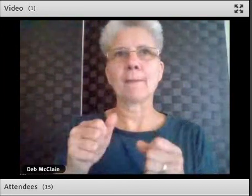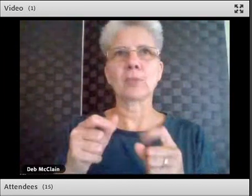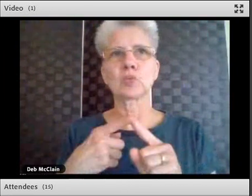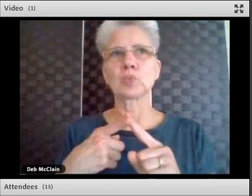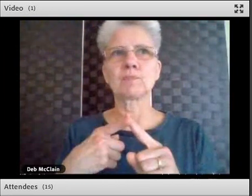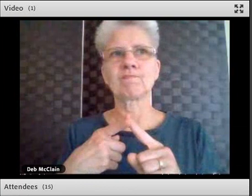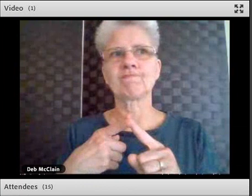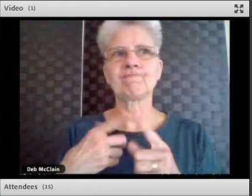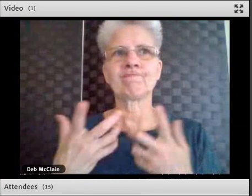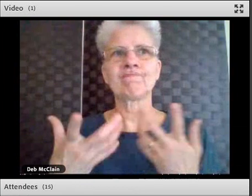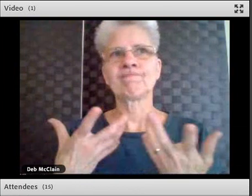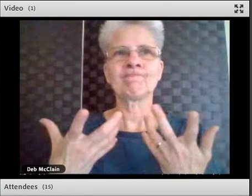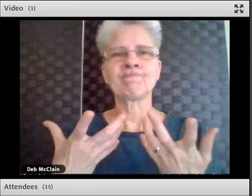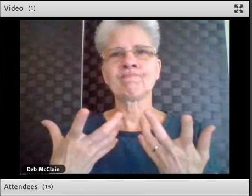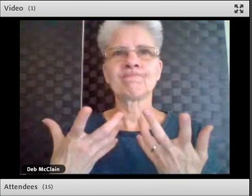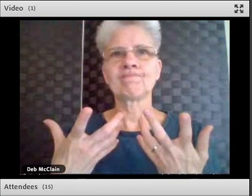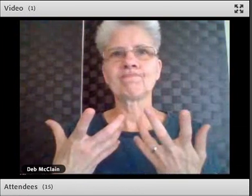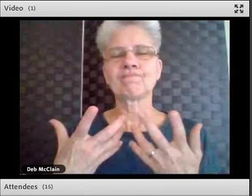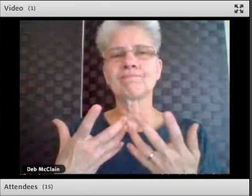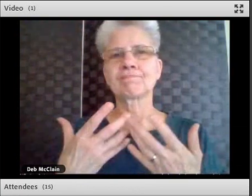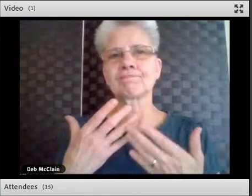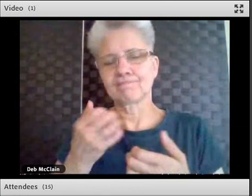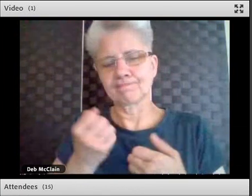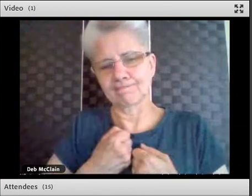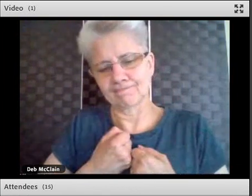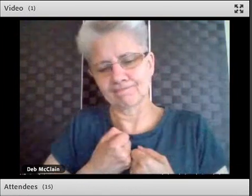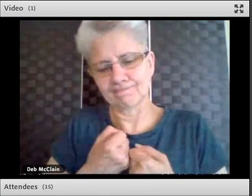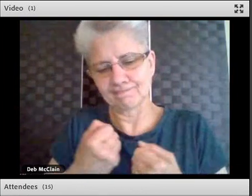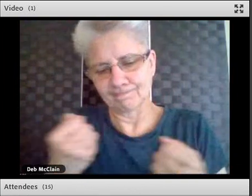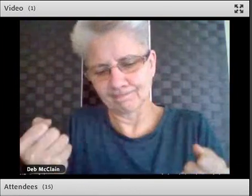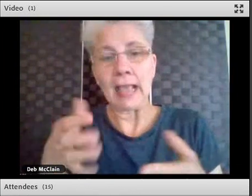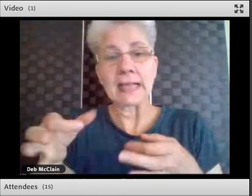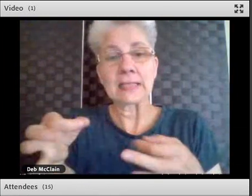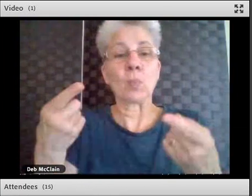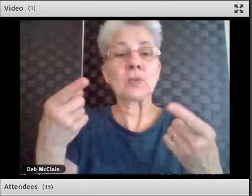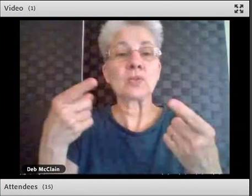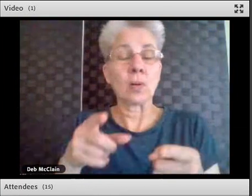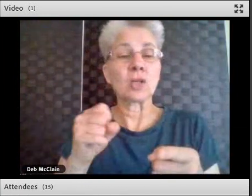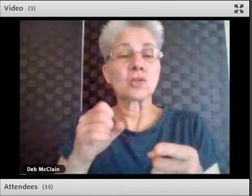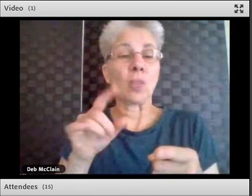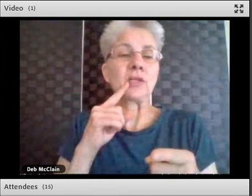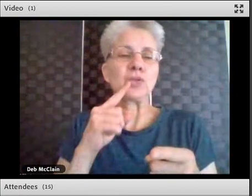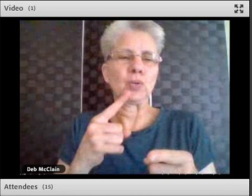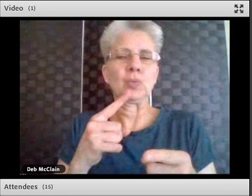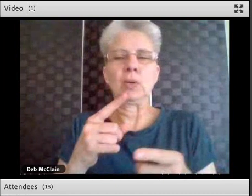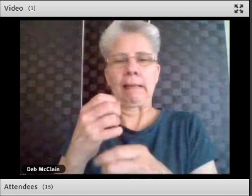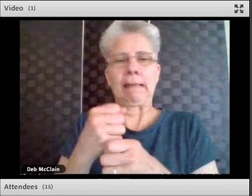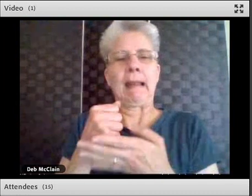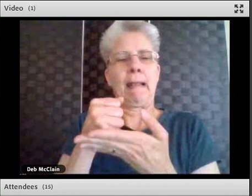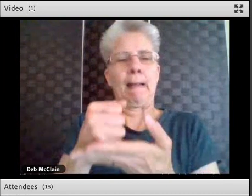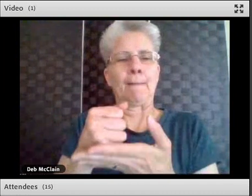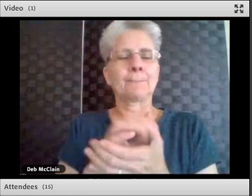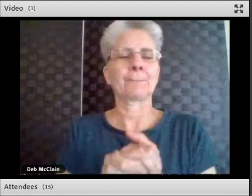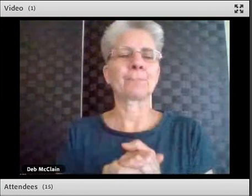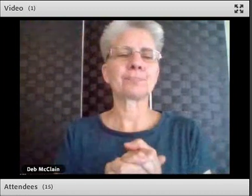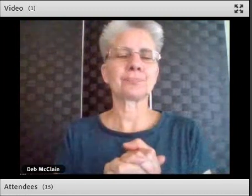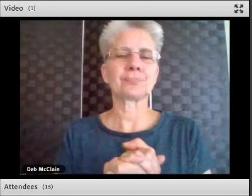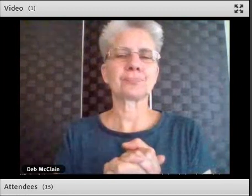able to disclose and explain what's going on so that you can get assistance.